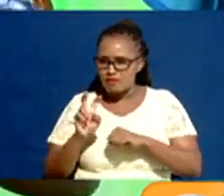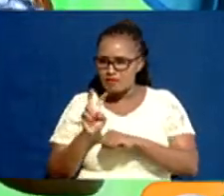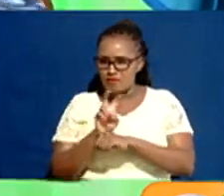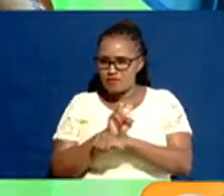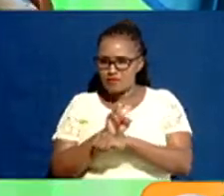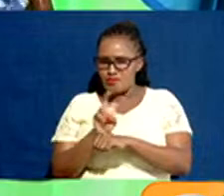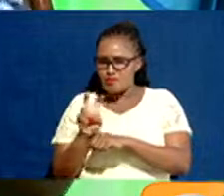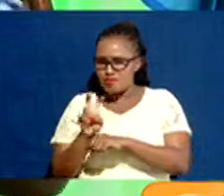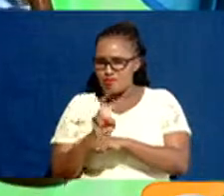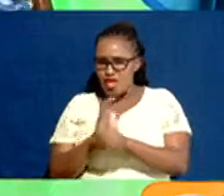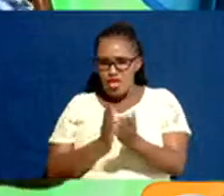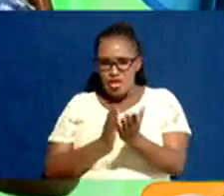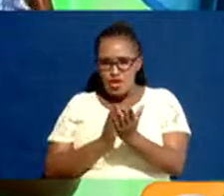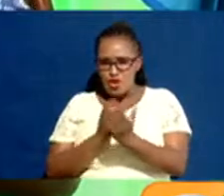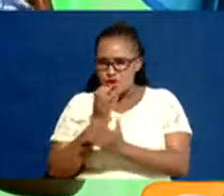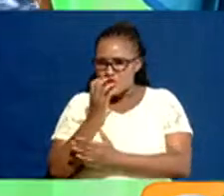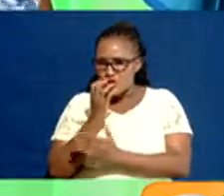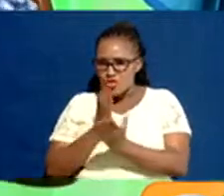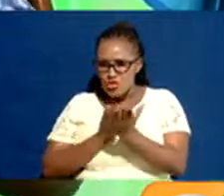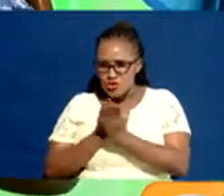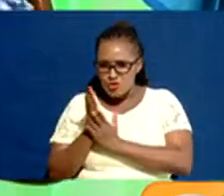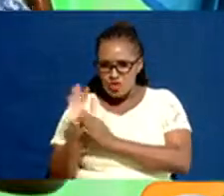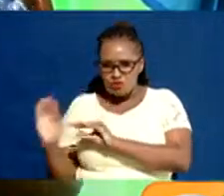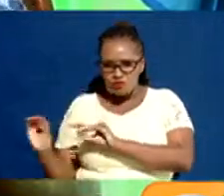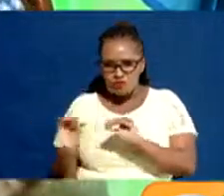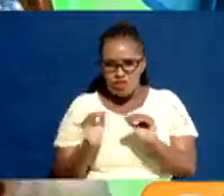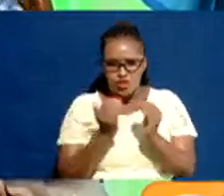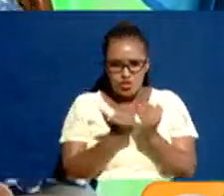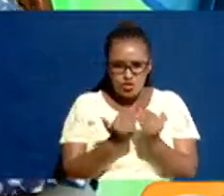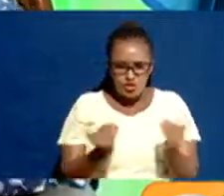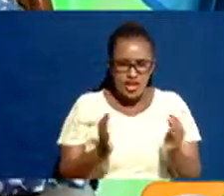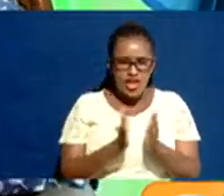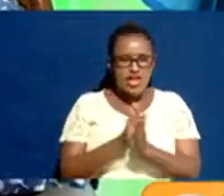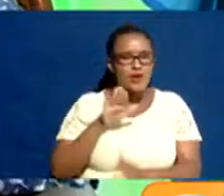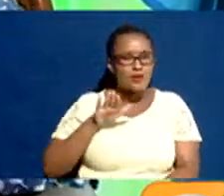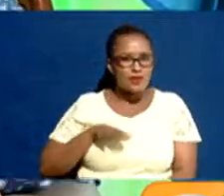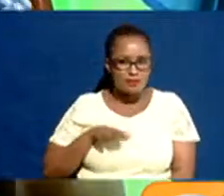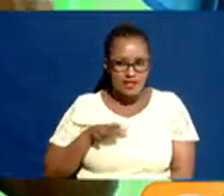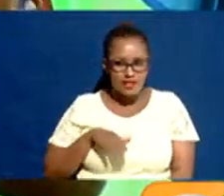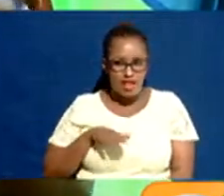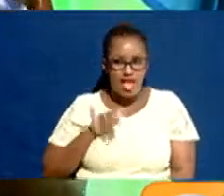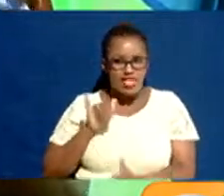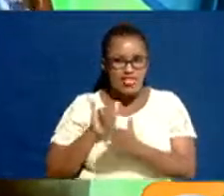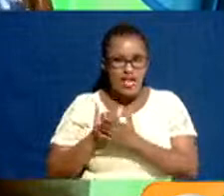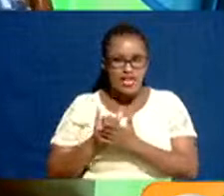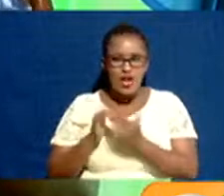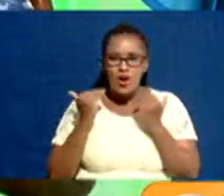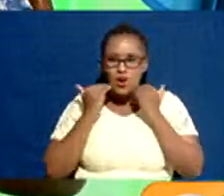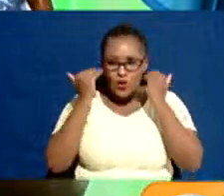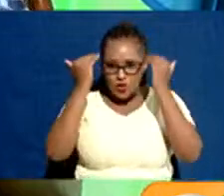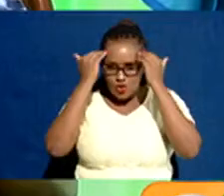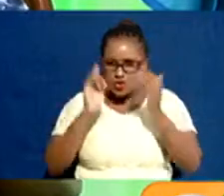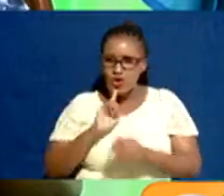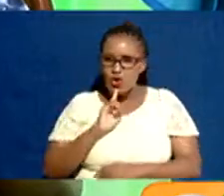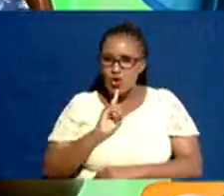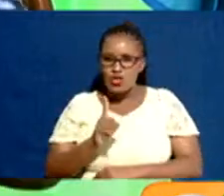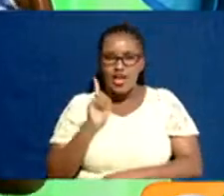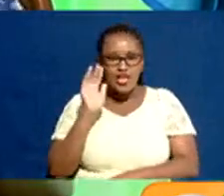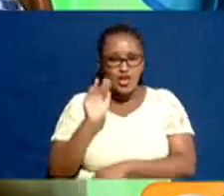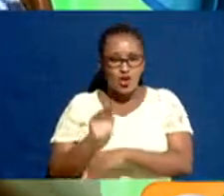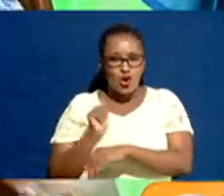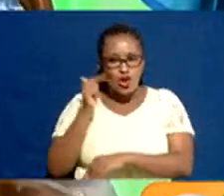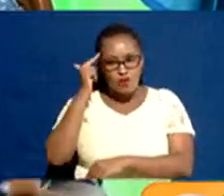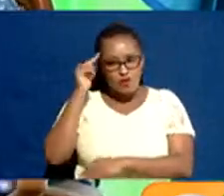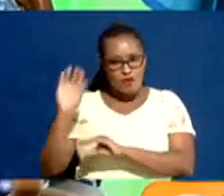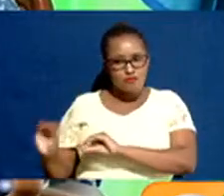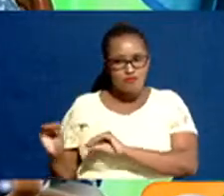oversee brutal eviction of children and women. That court order called for